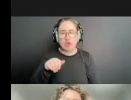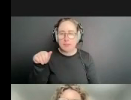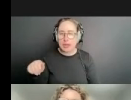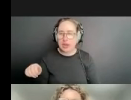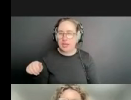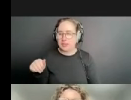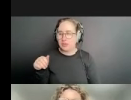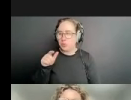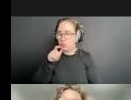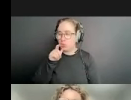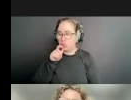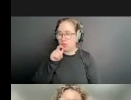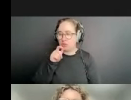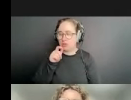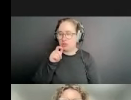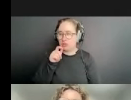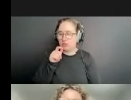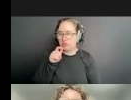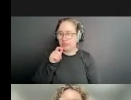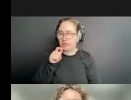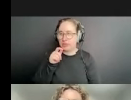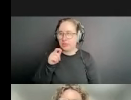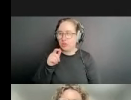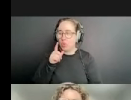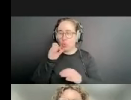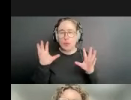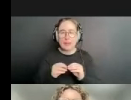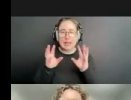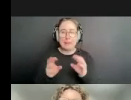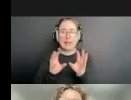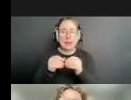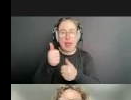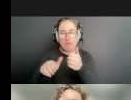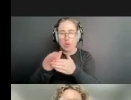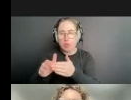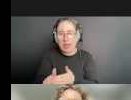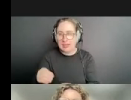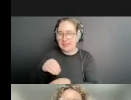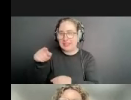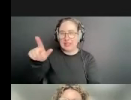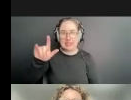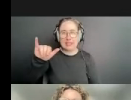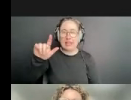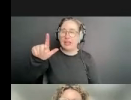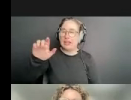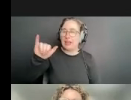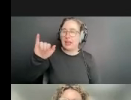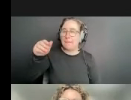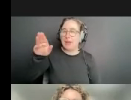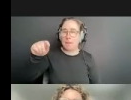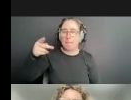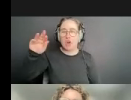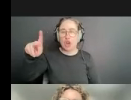African-Americans who have been meeting up every weekend in the plaza in Leimert Park to